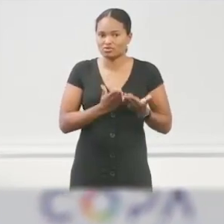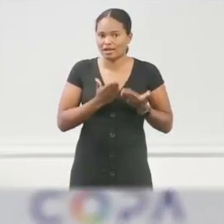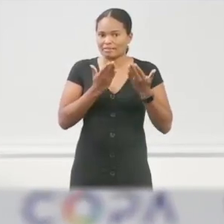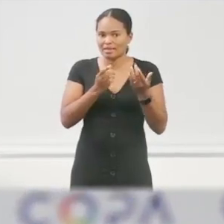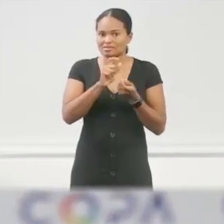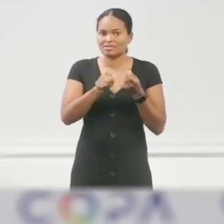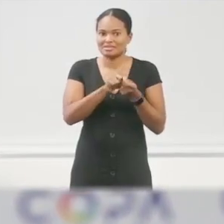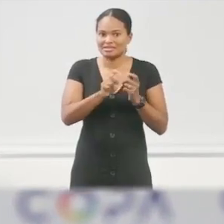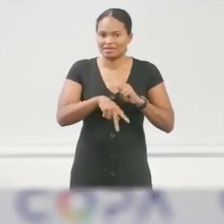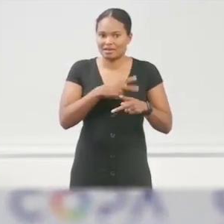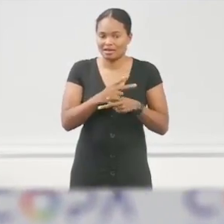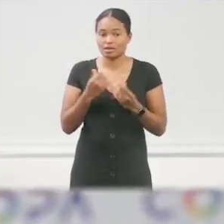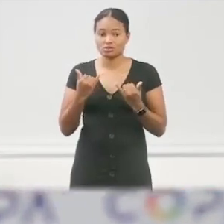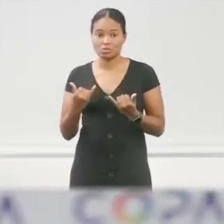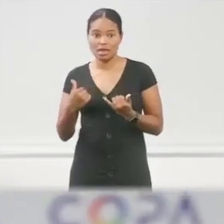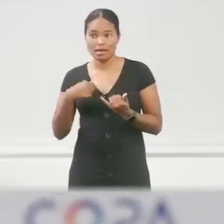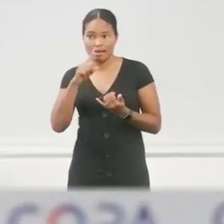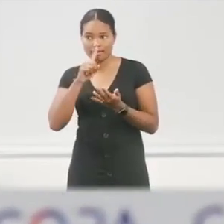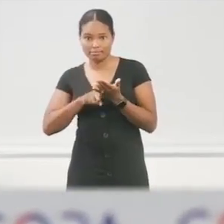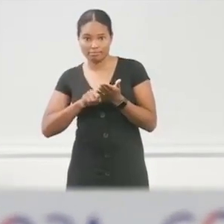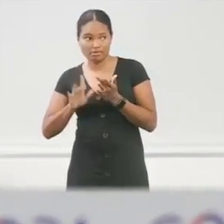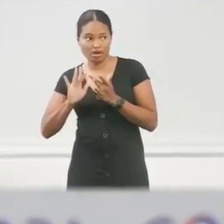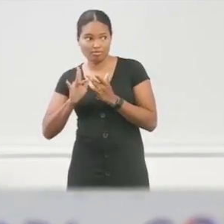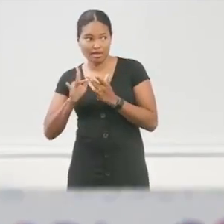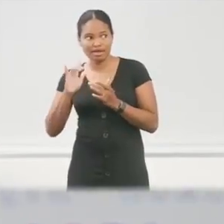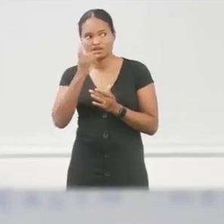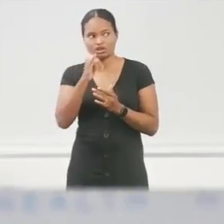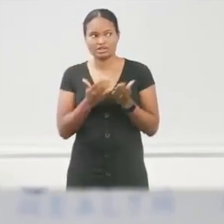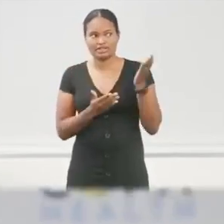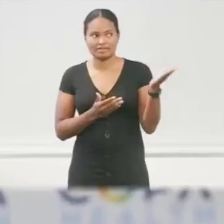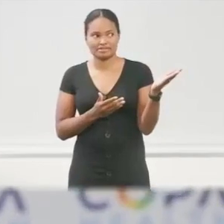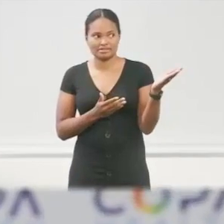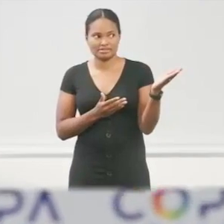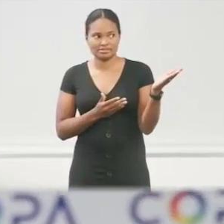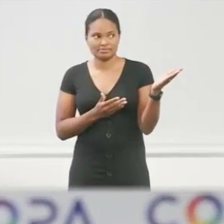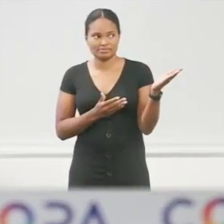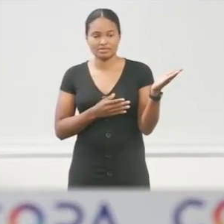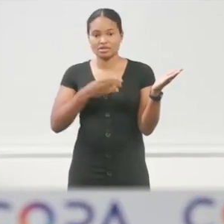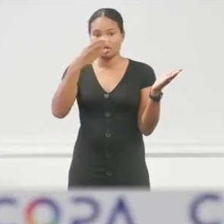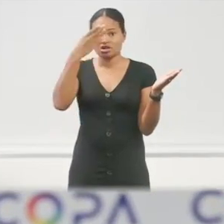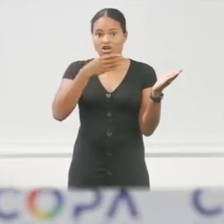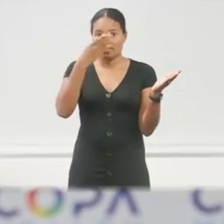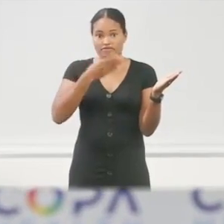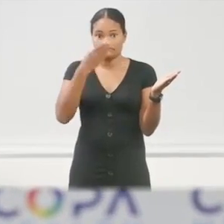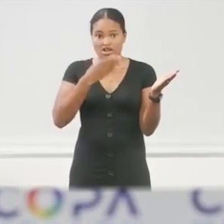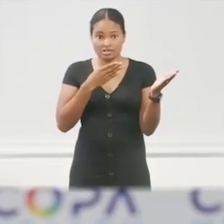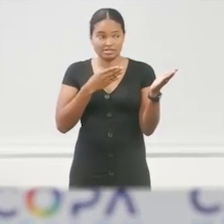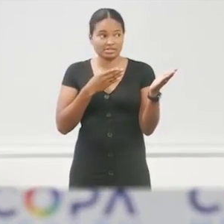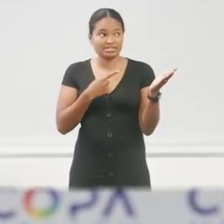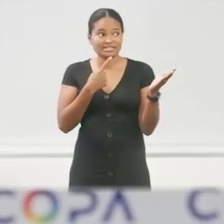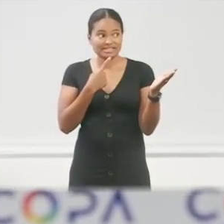looked online today. They come like this. And on the front, it actually